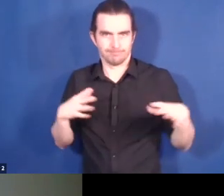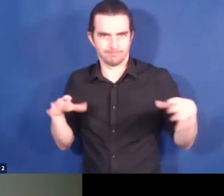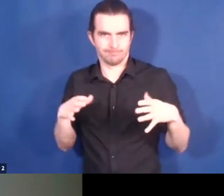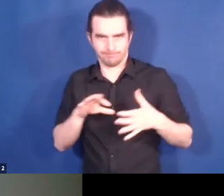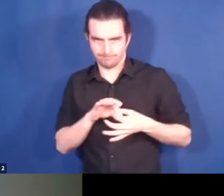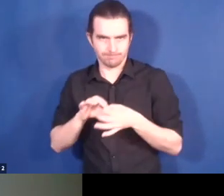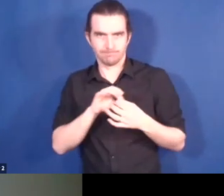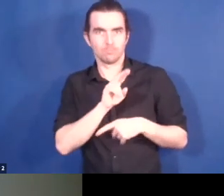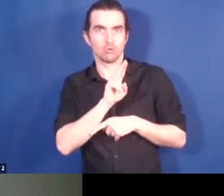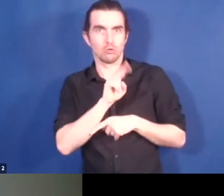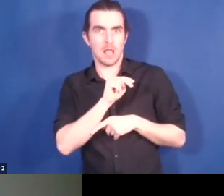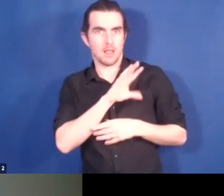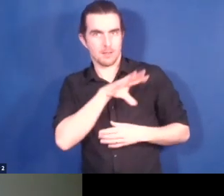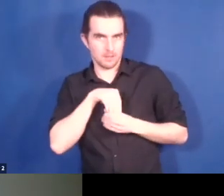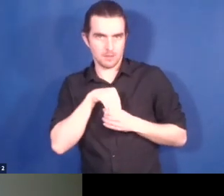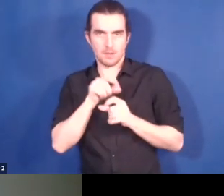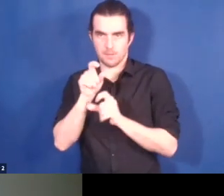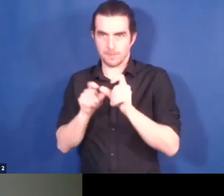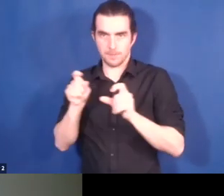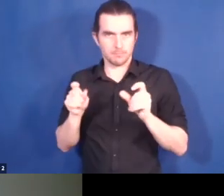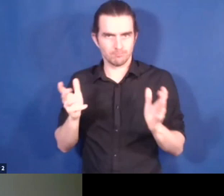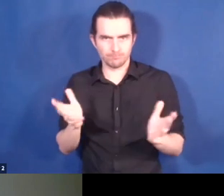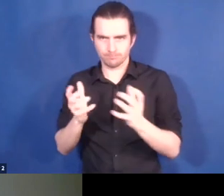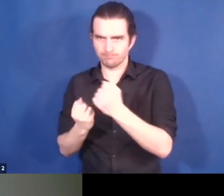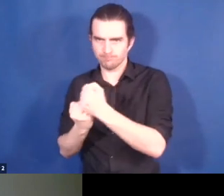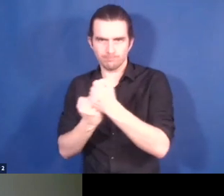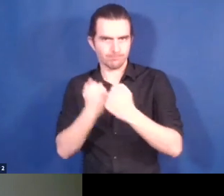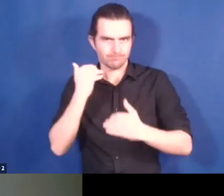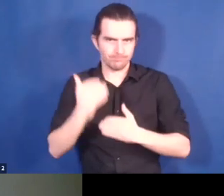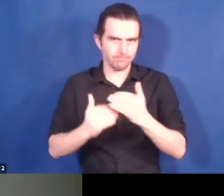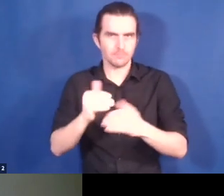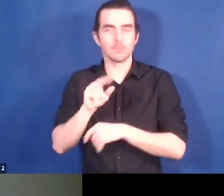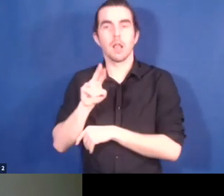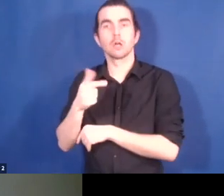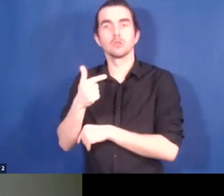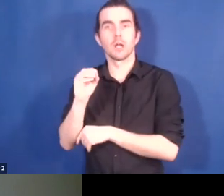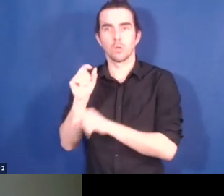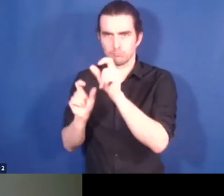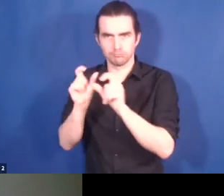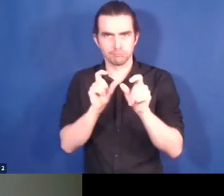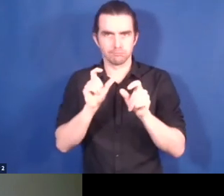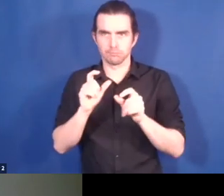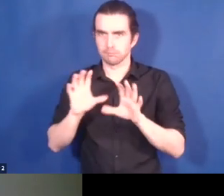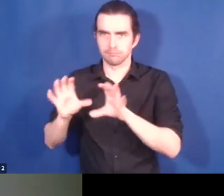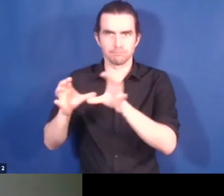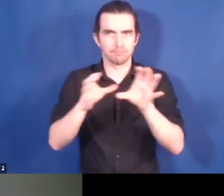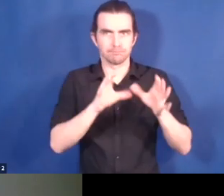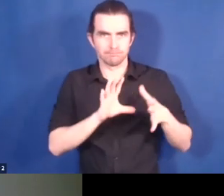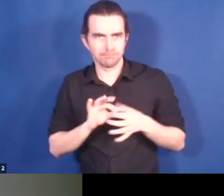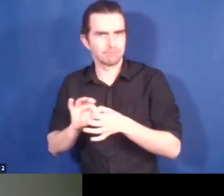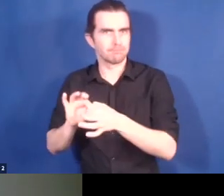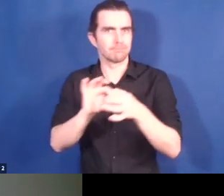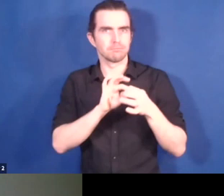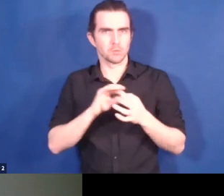the profiling service for internally displaced people, has actually worked on an indicator framework related to